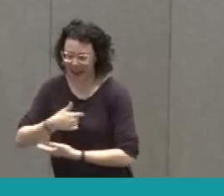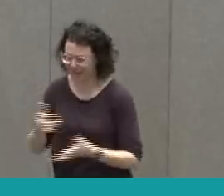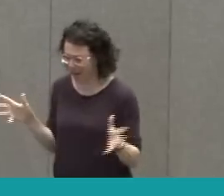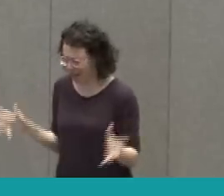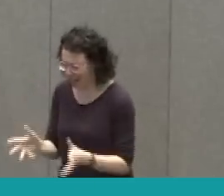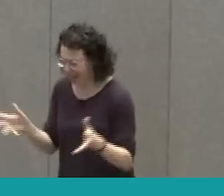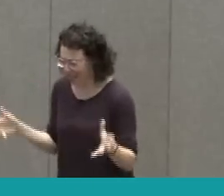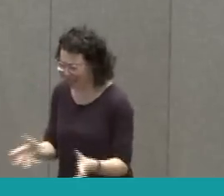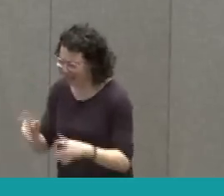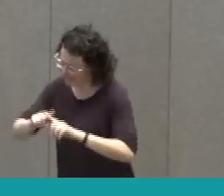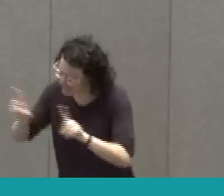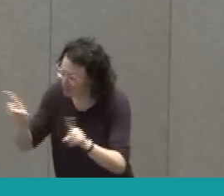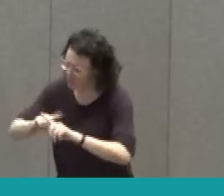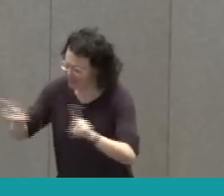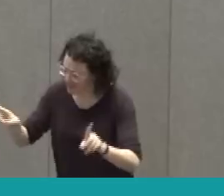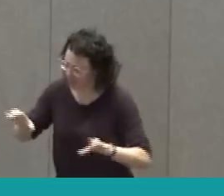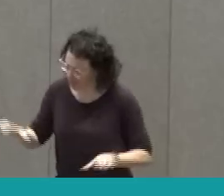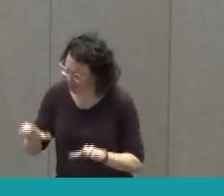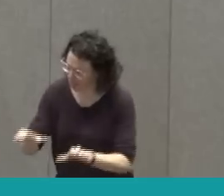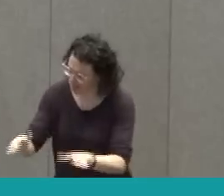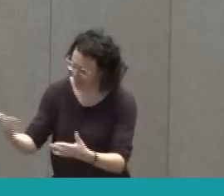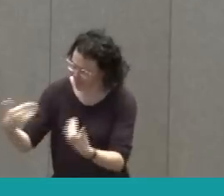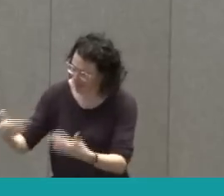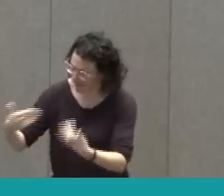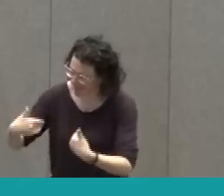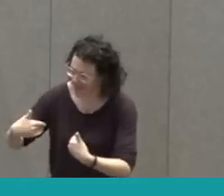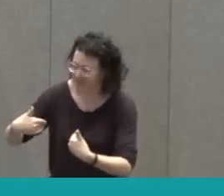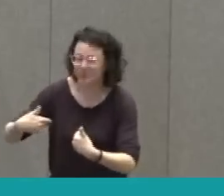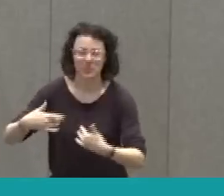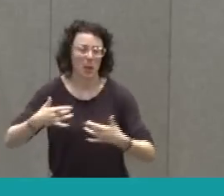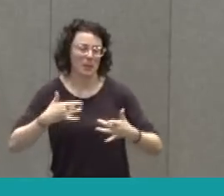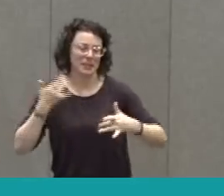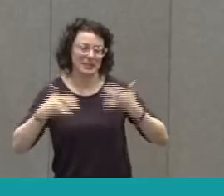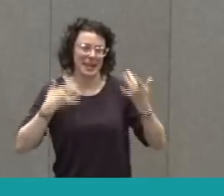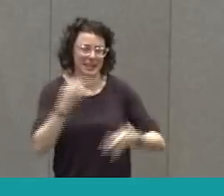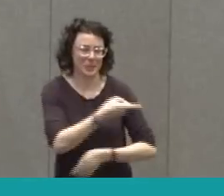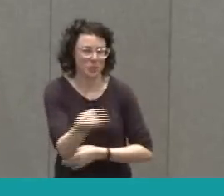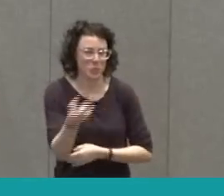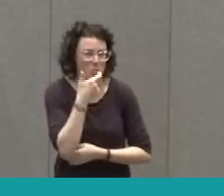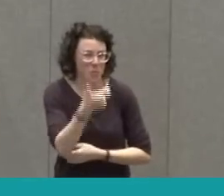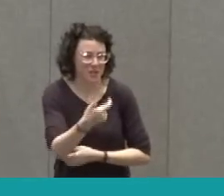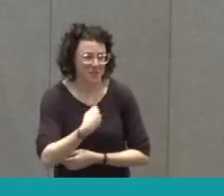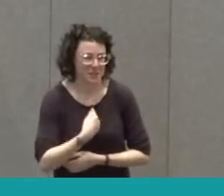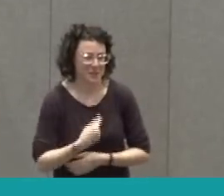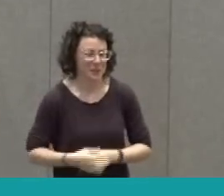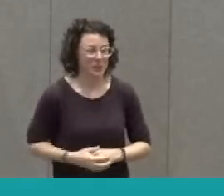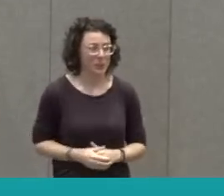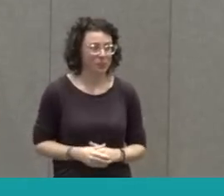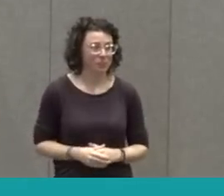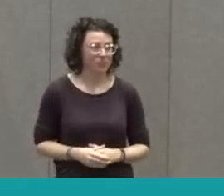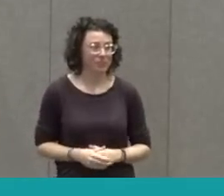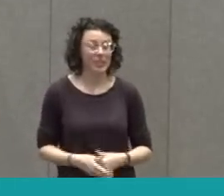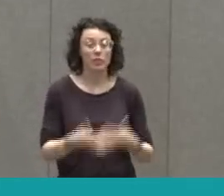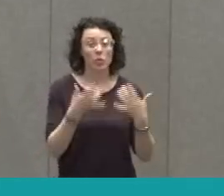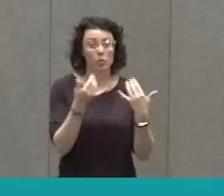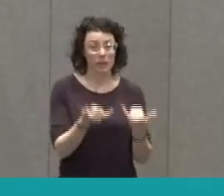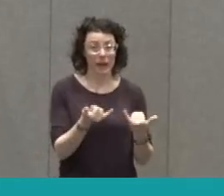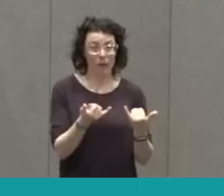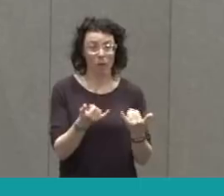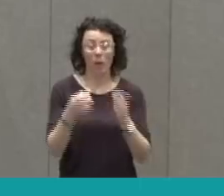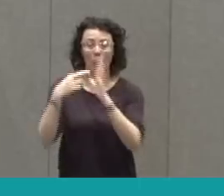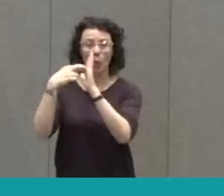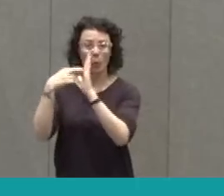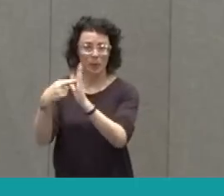today. So with my representation, I'm going to do a pictorial representation. For example, 1/2.